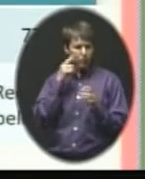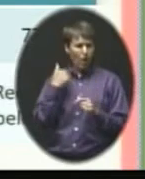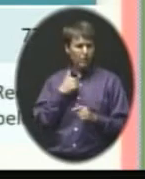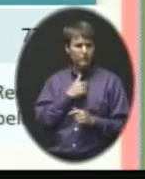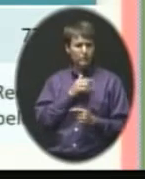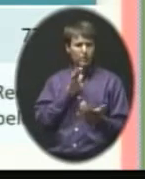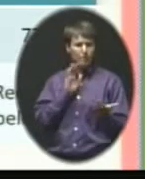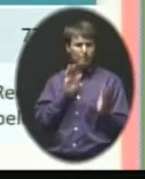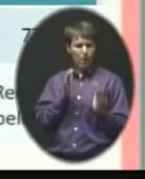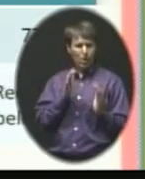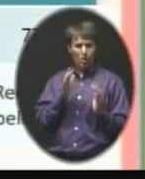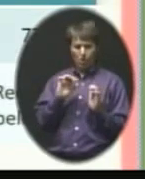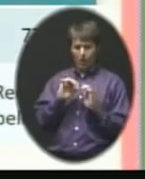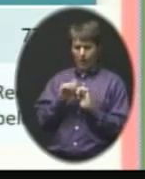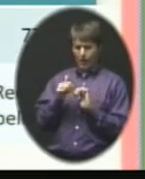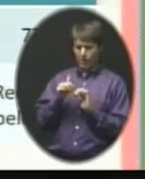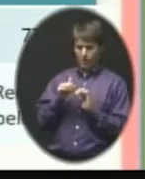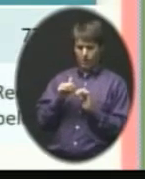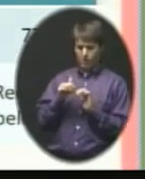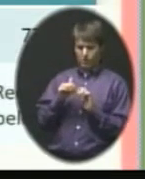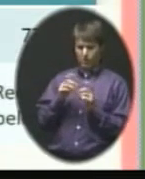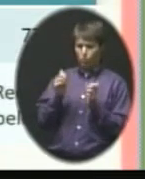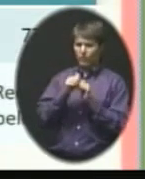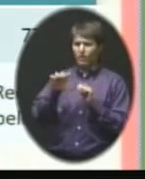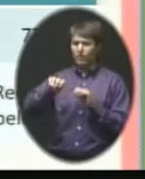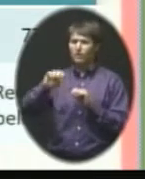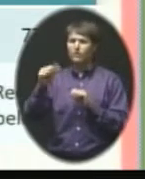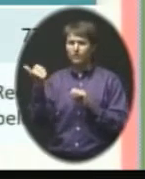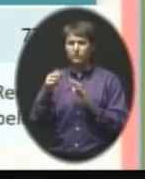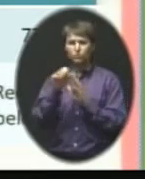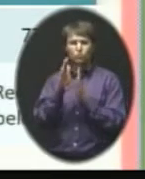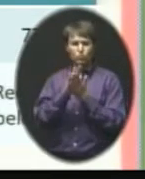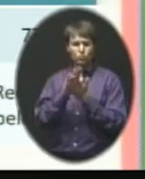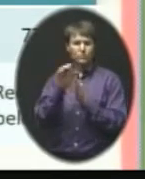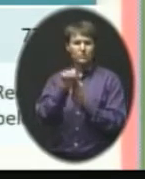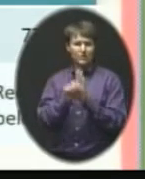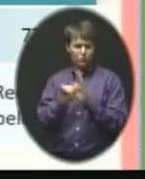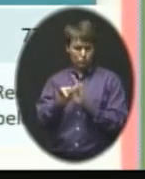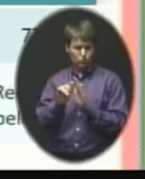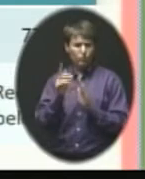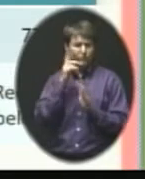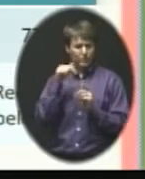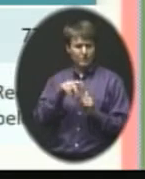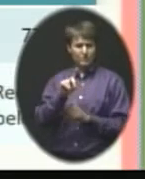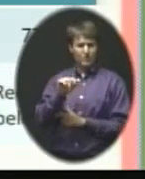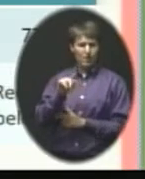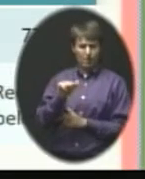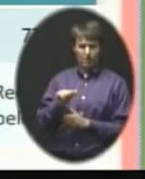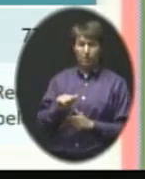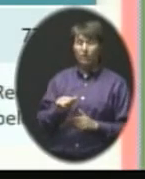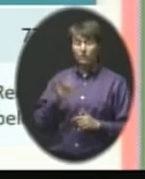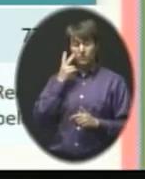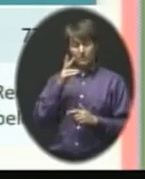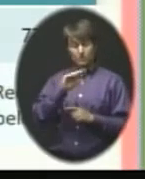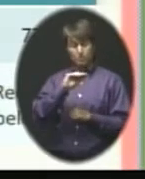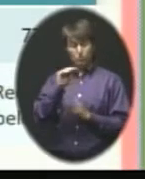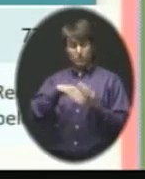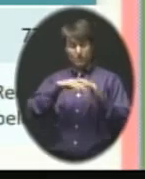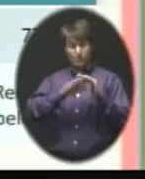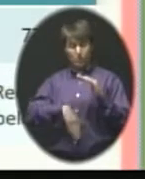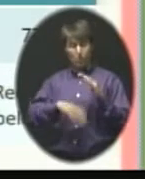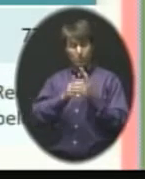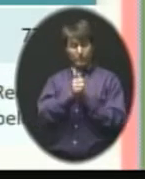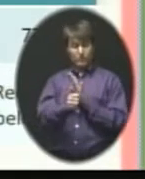we mark, at least compared to the state in this first round of data. You can see our percent below proficient